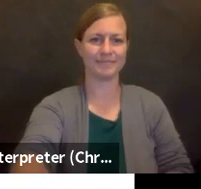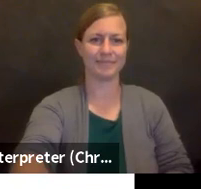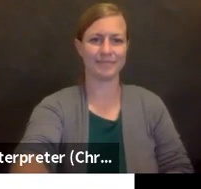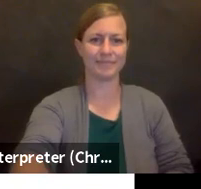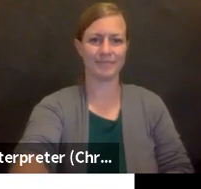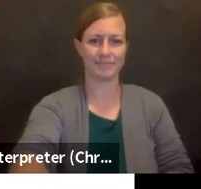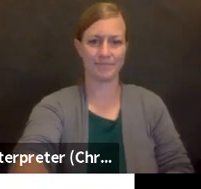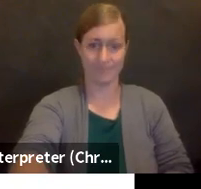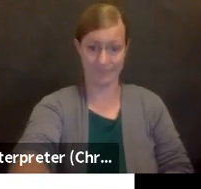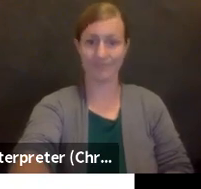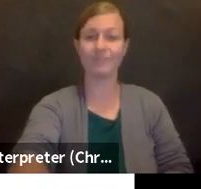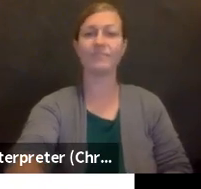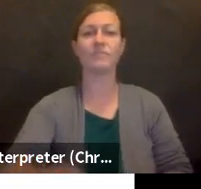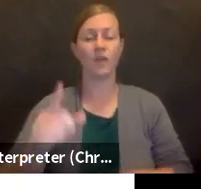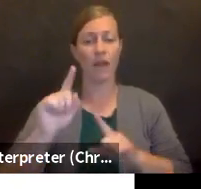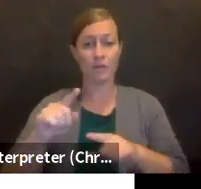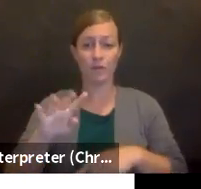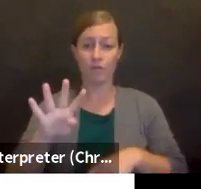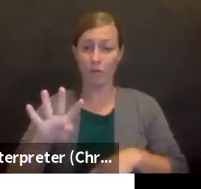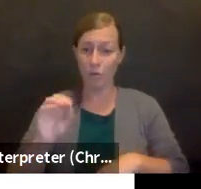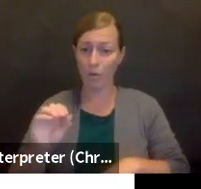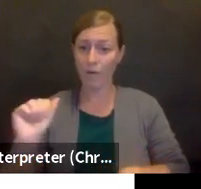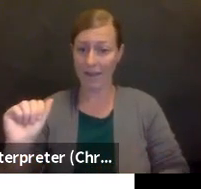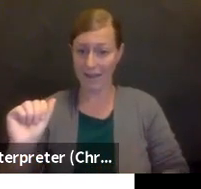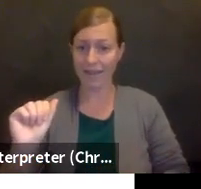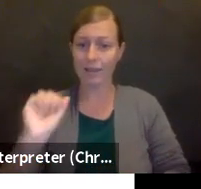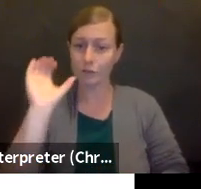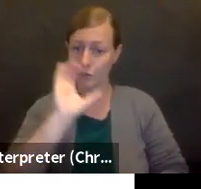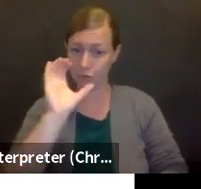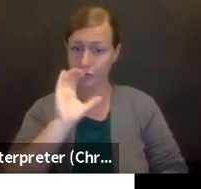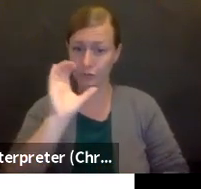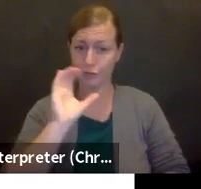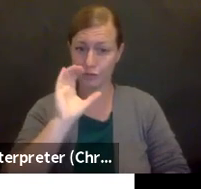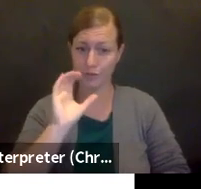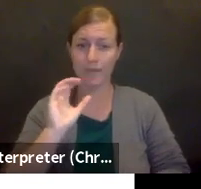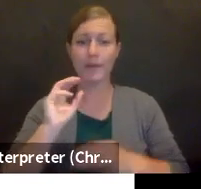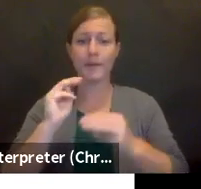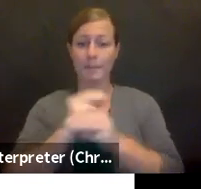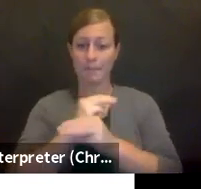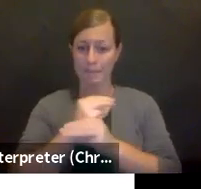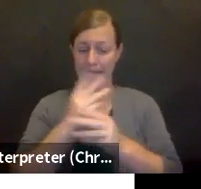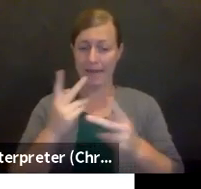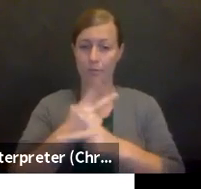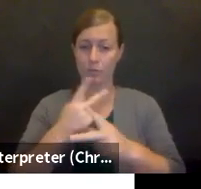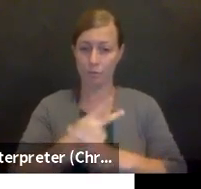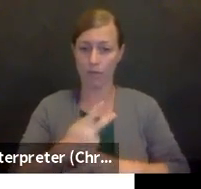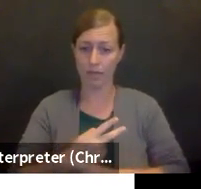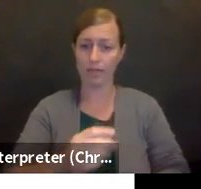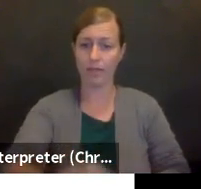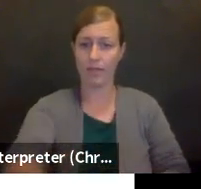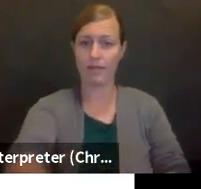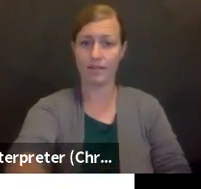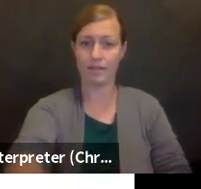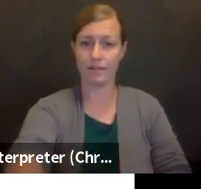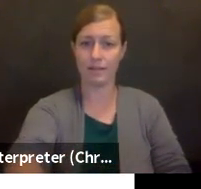Okay, here we go. I went to 4OA. I searched math multiples. I need to find